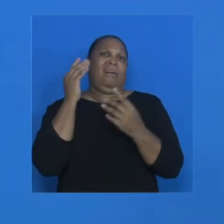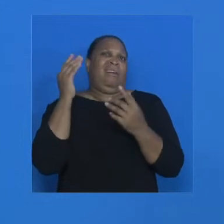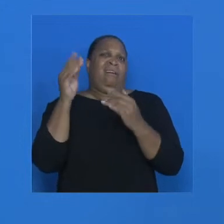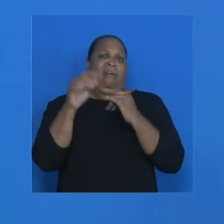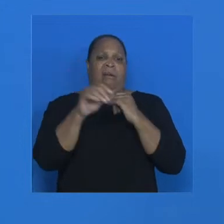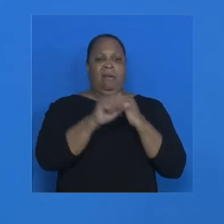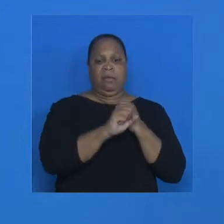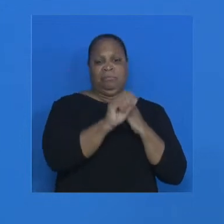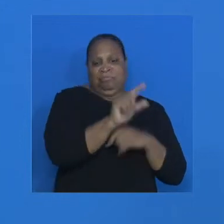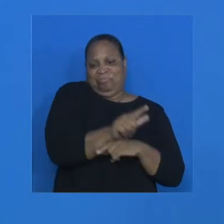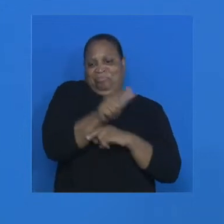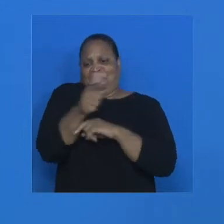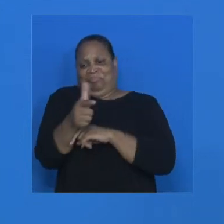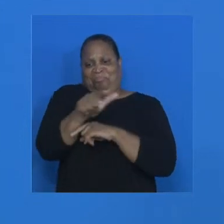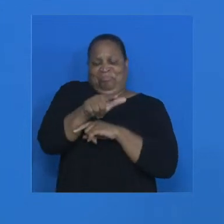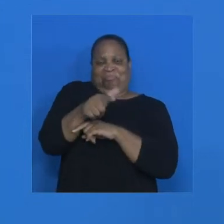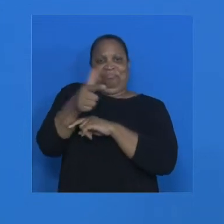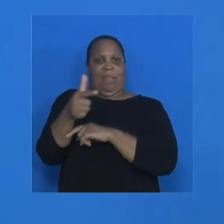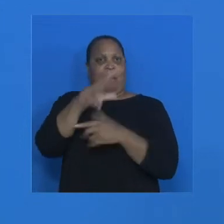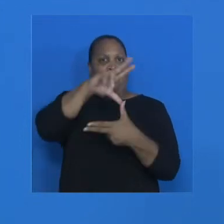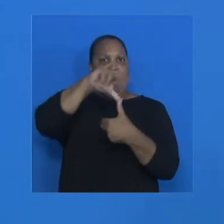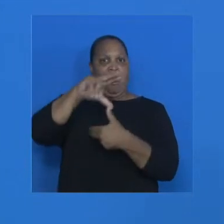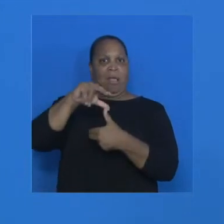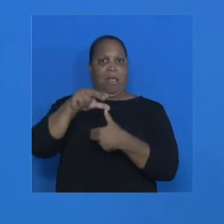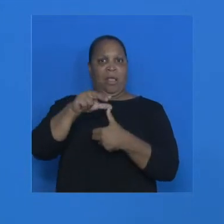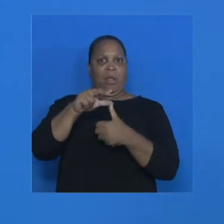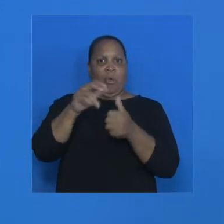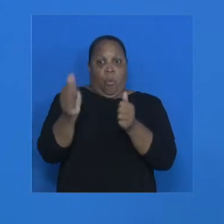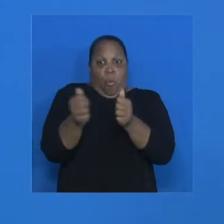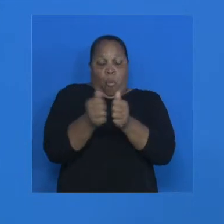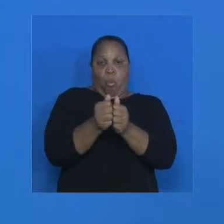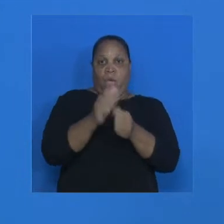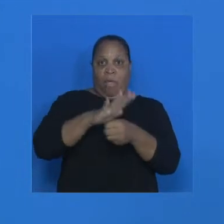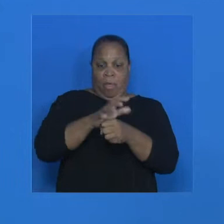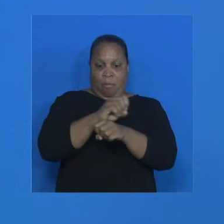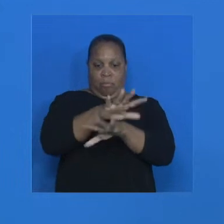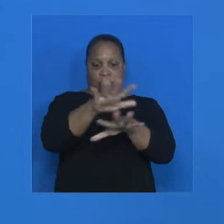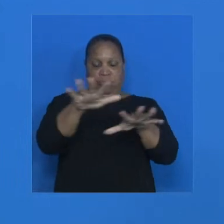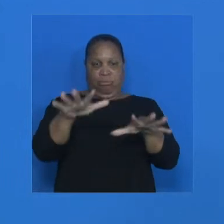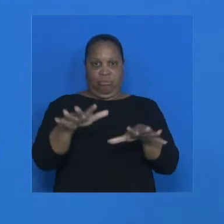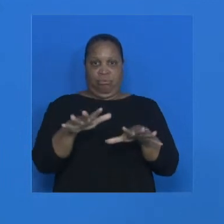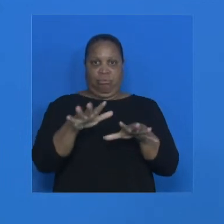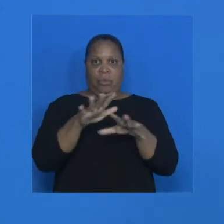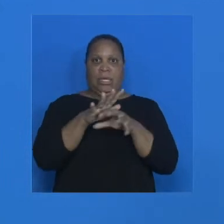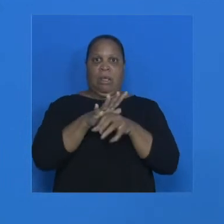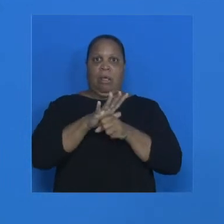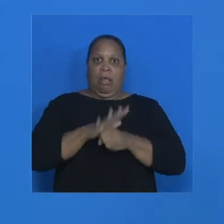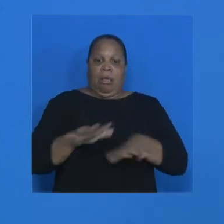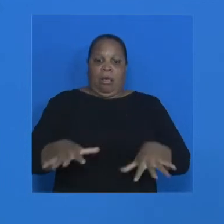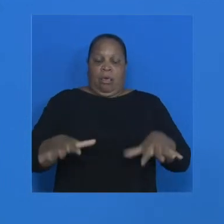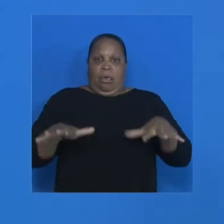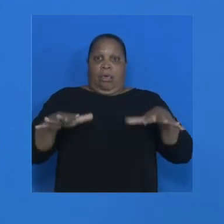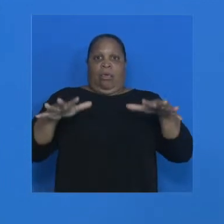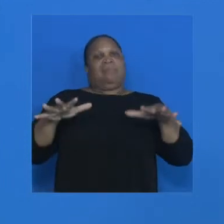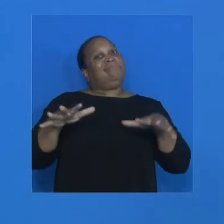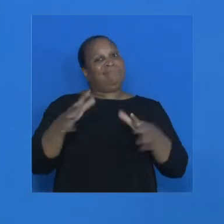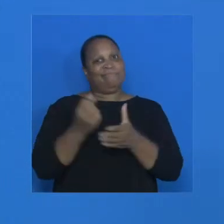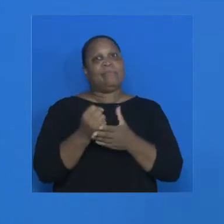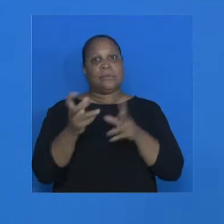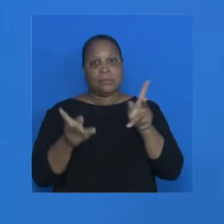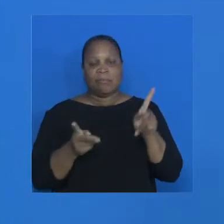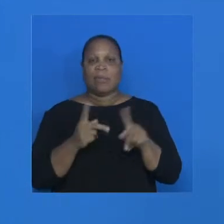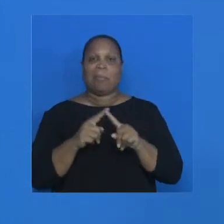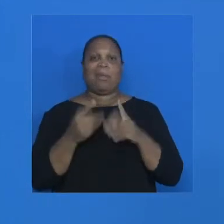back-to-back storms against the backdrop of COVID-19 pandemic can cause extreme anxiety for some.